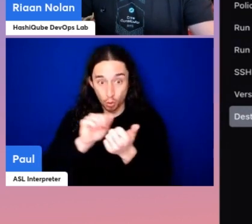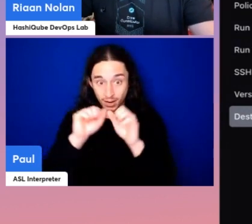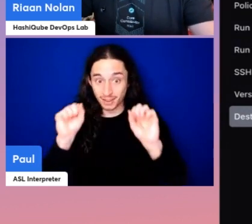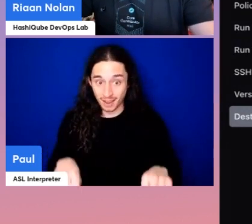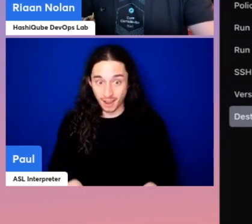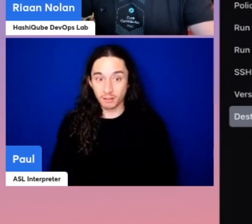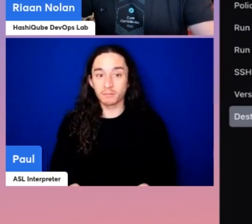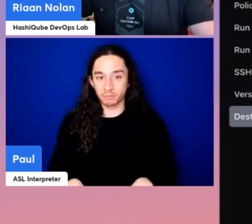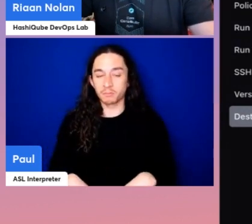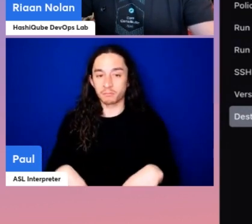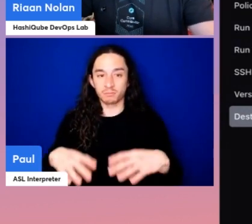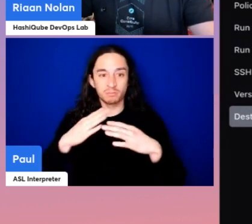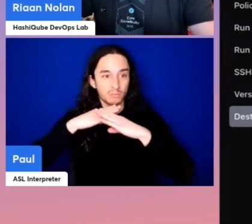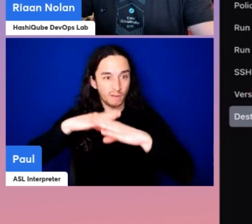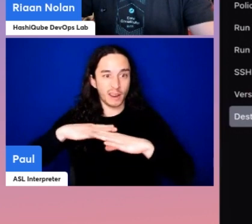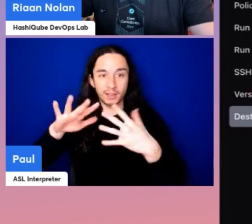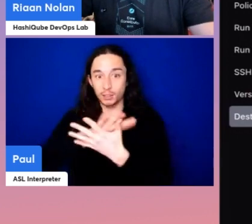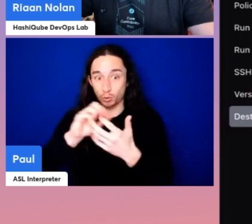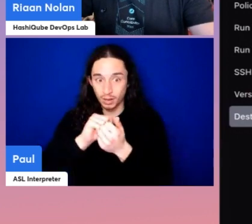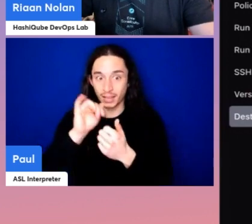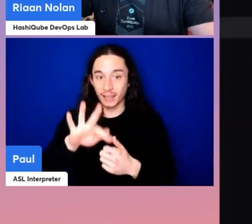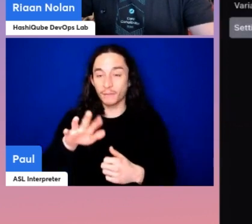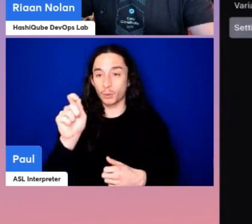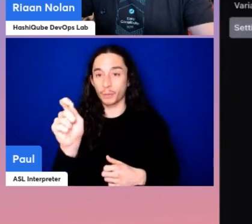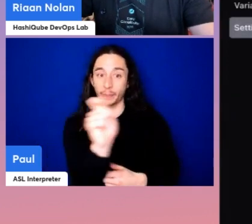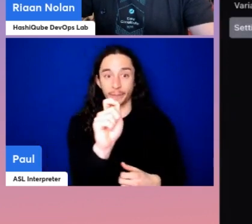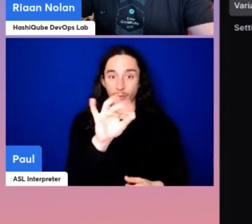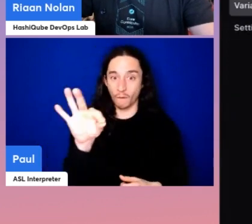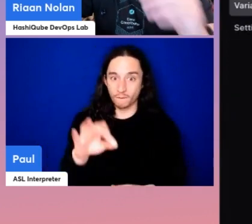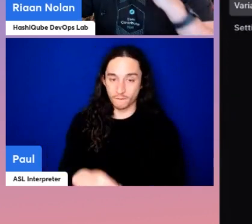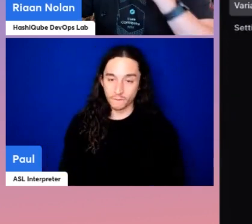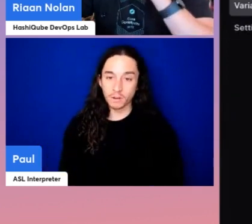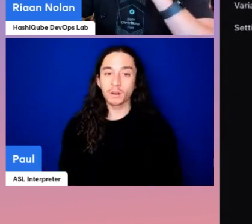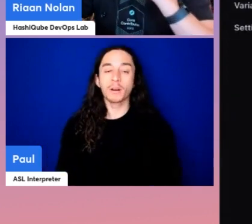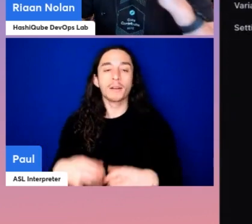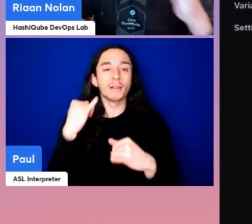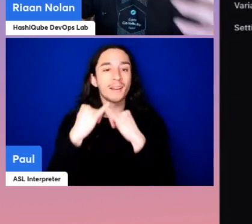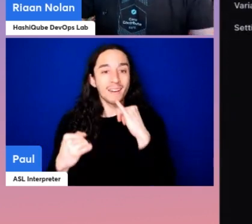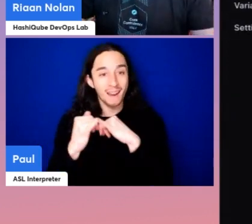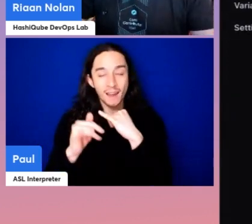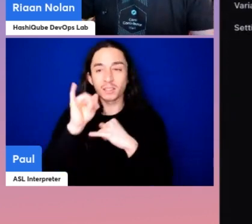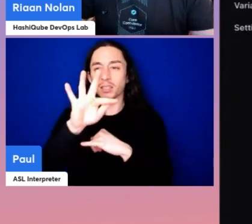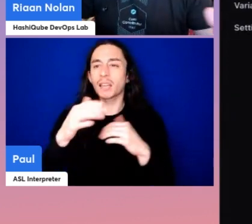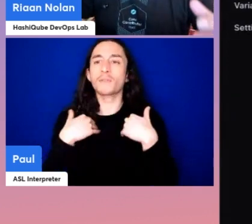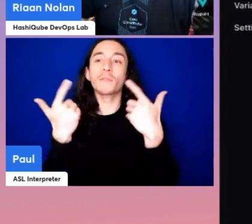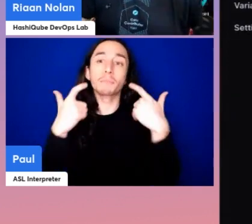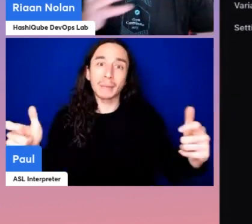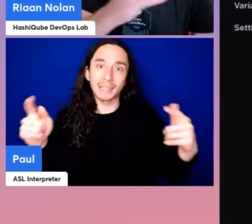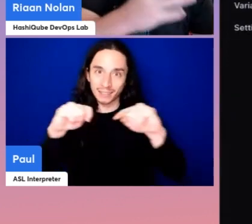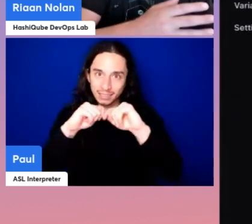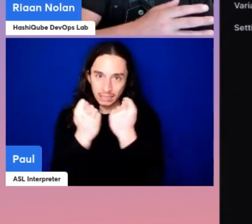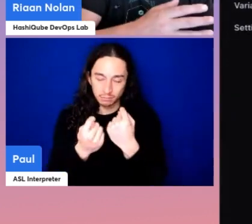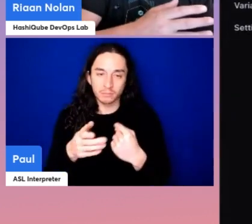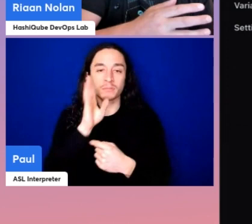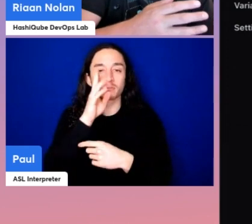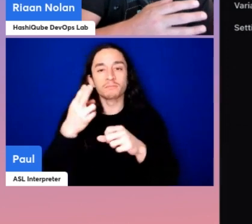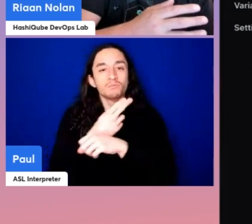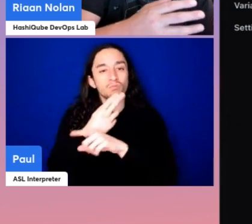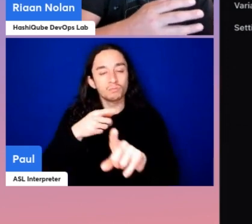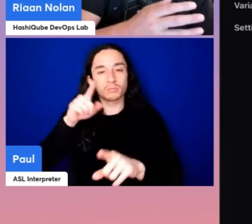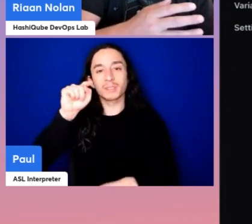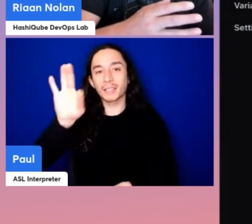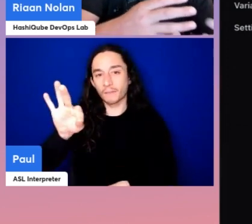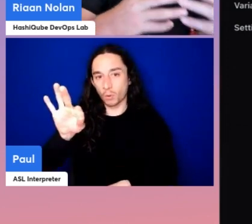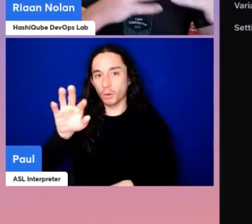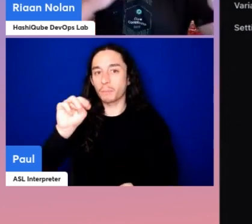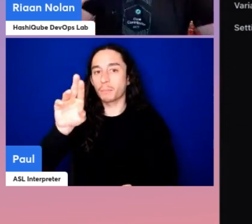can prevent destroy if we untick this. And then lastly, if you have a big team, and if you're going to use this Terraform